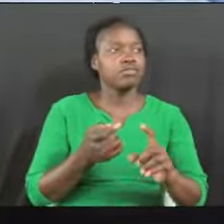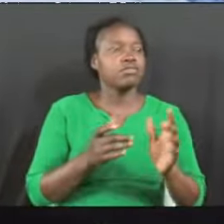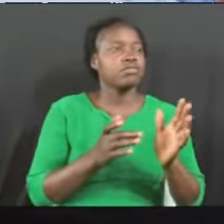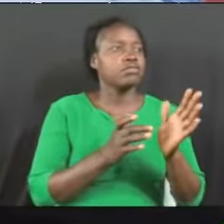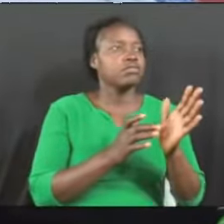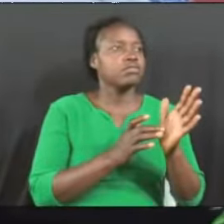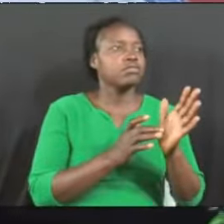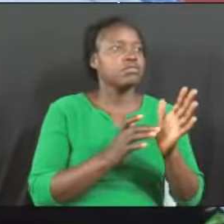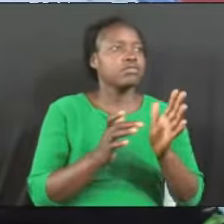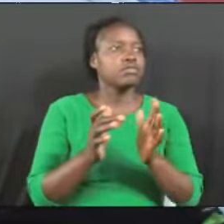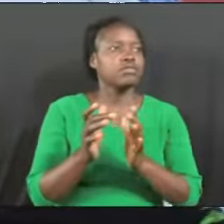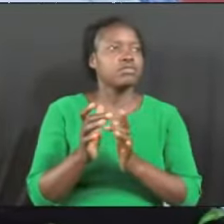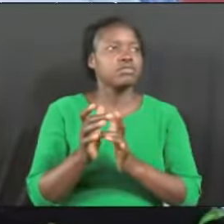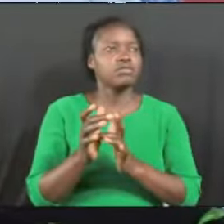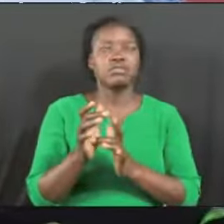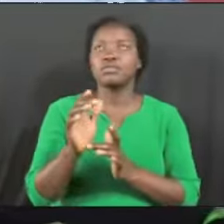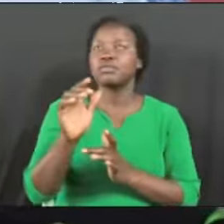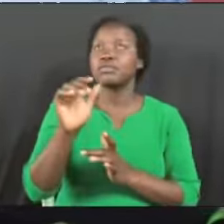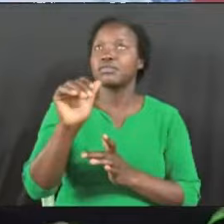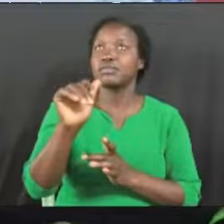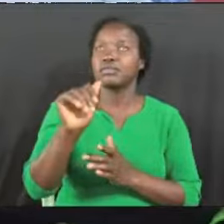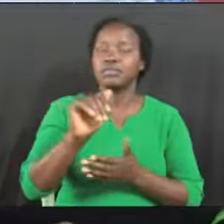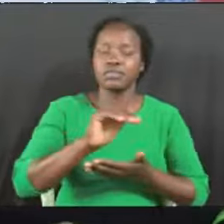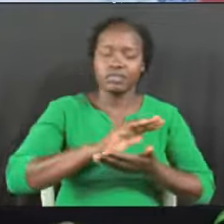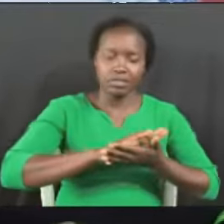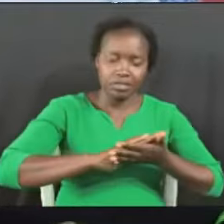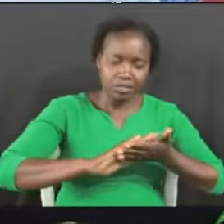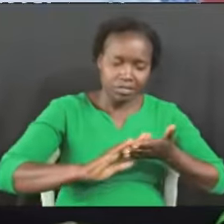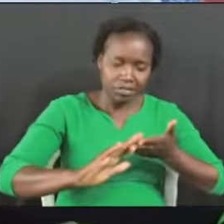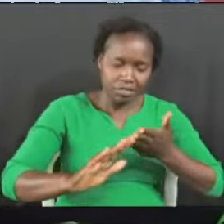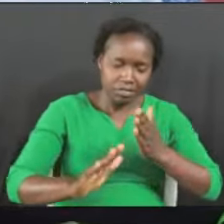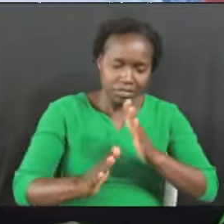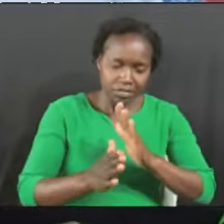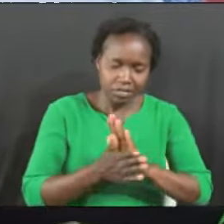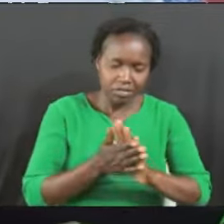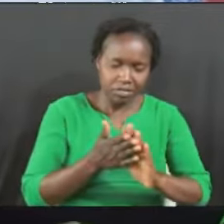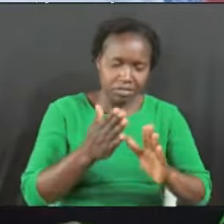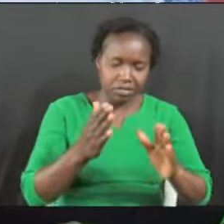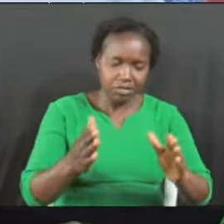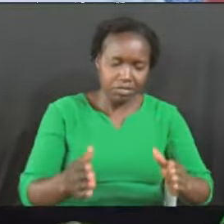that moment from Jesus a pardon receives.